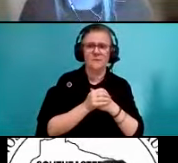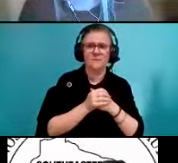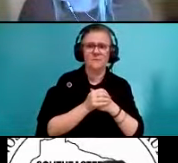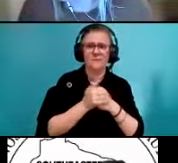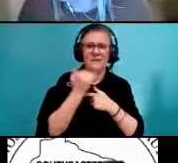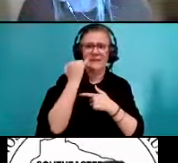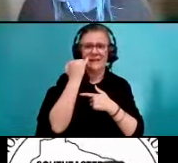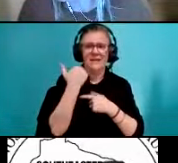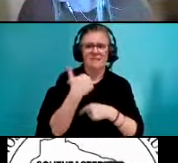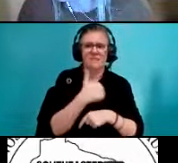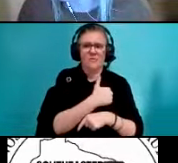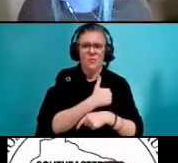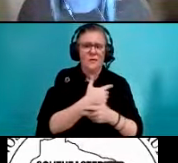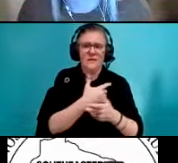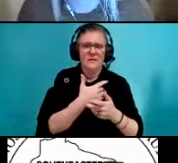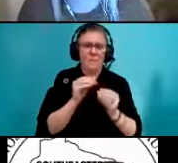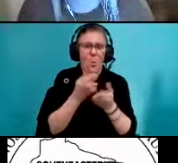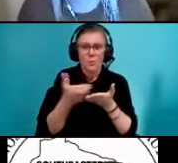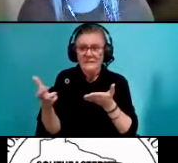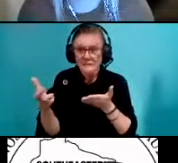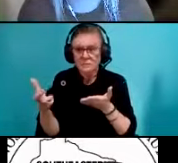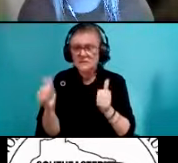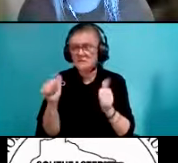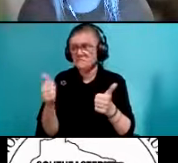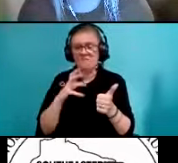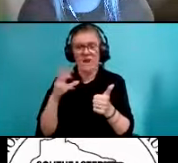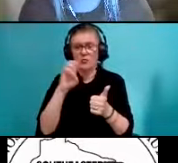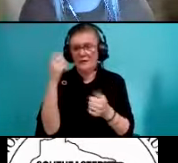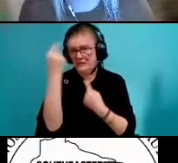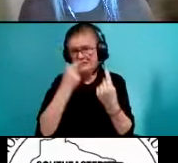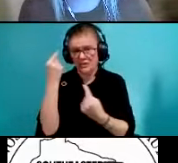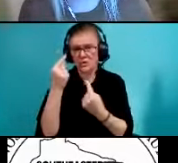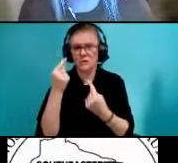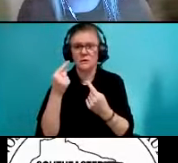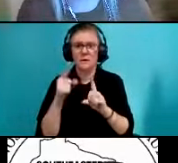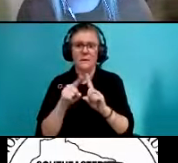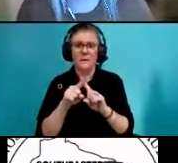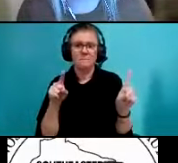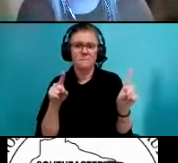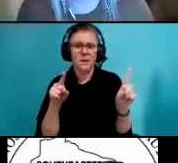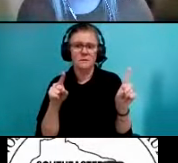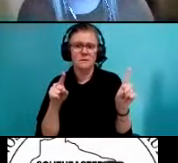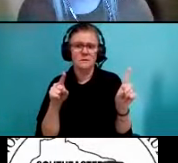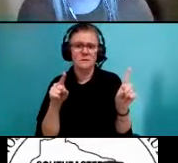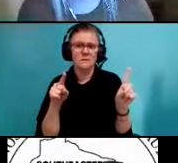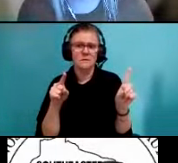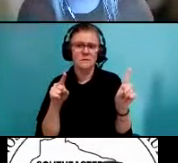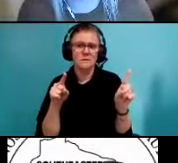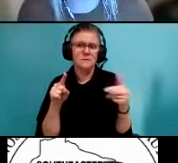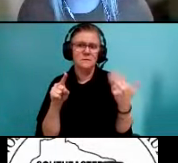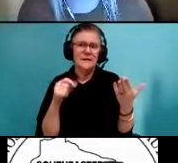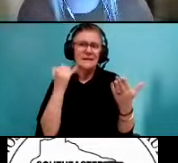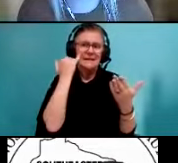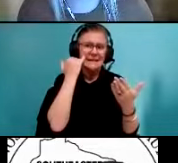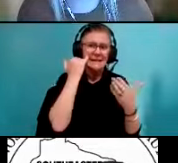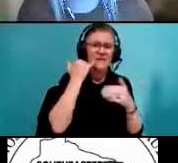If more resources become available, then these sorts of things could be reconsidered without a problem. And I think if transit funding